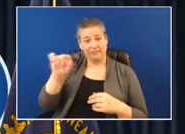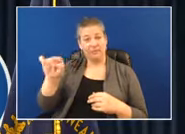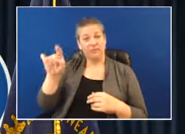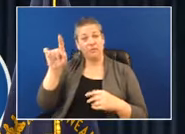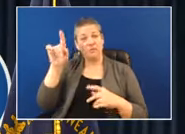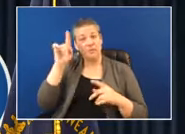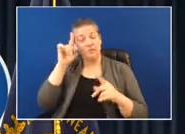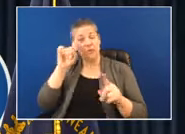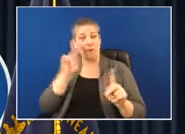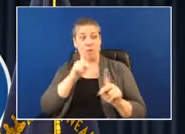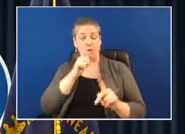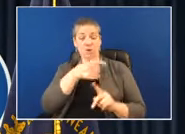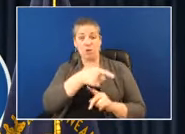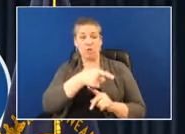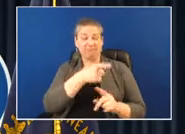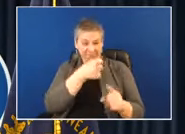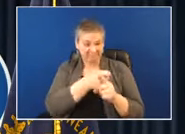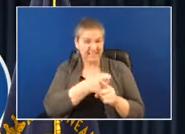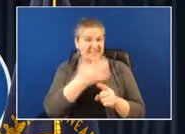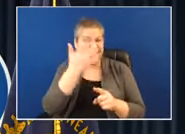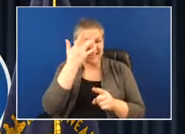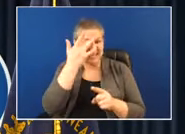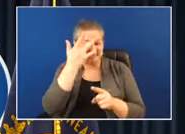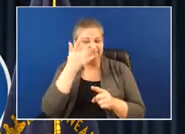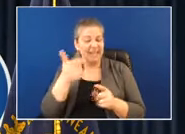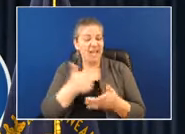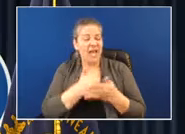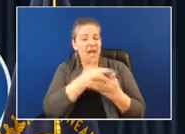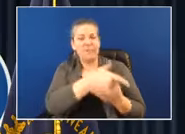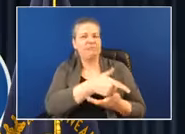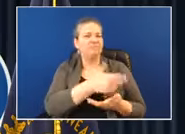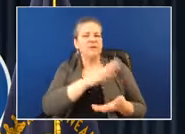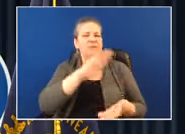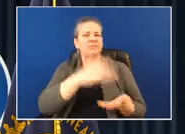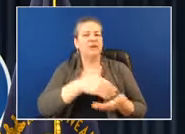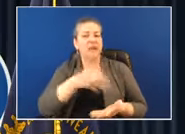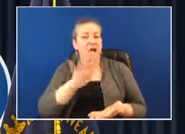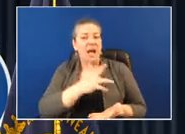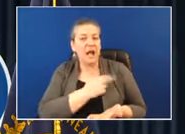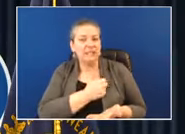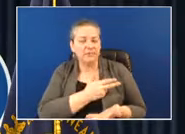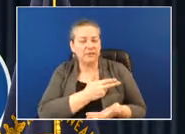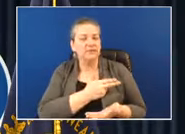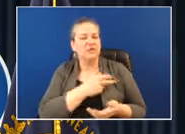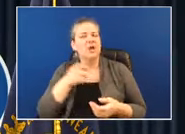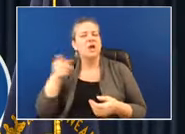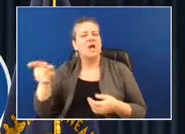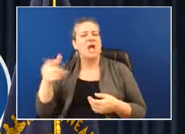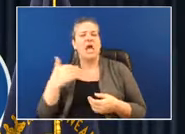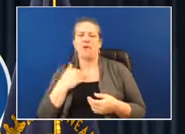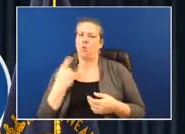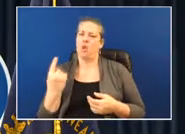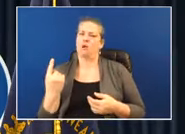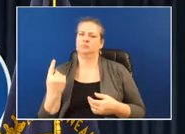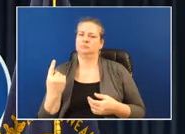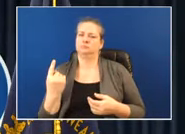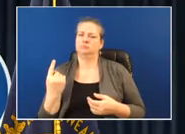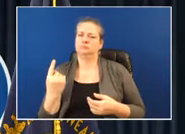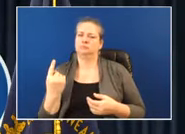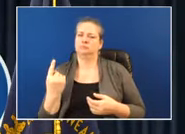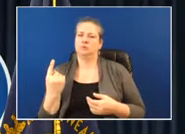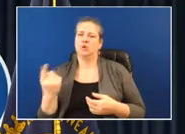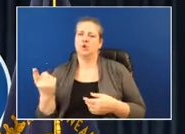to help avert their need to go to the hospital or for them getting even more ill. But there's only one that works against the